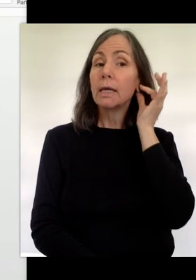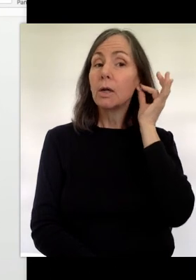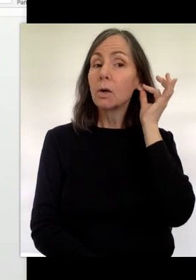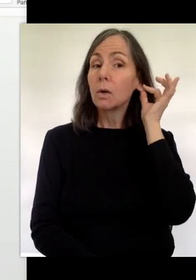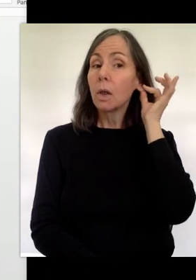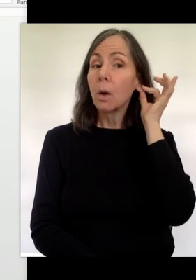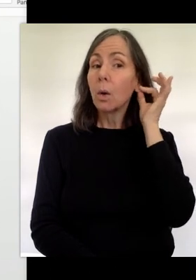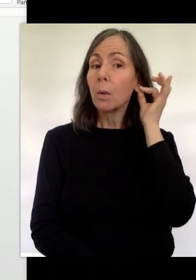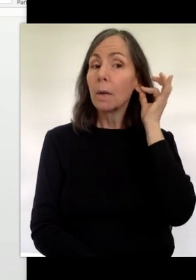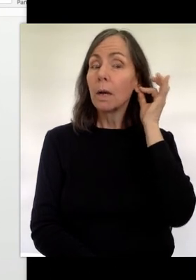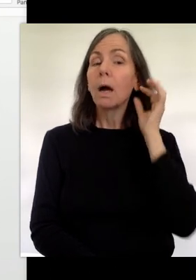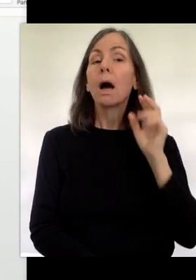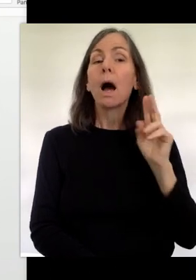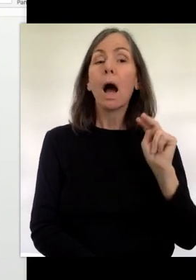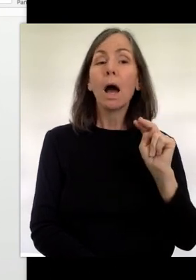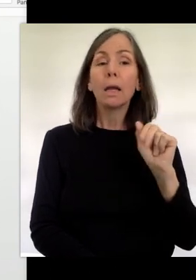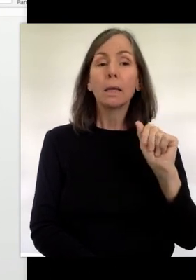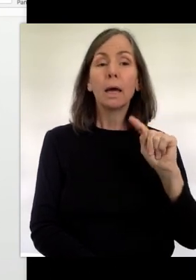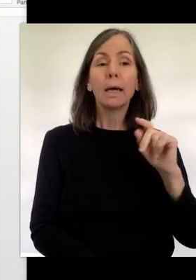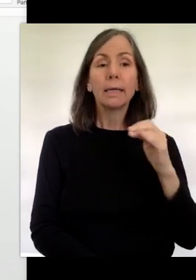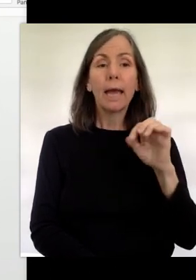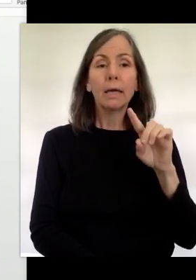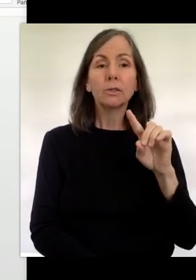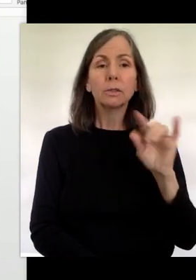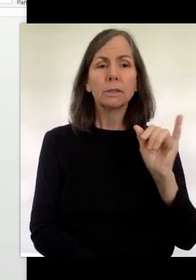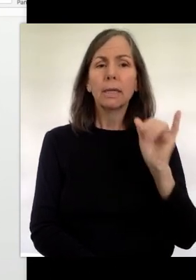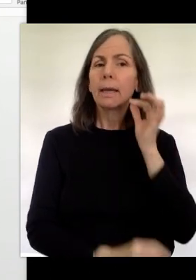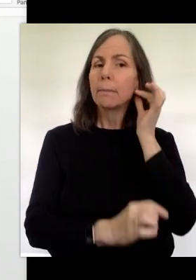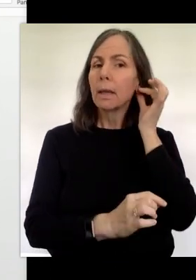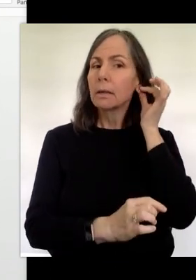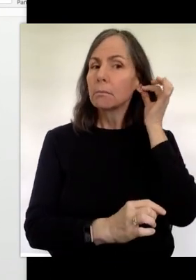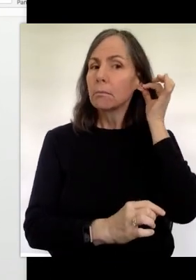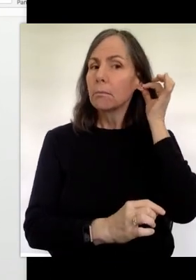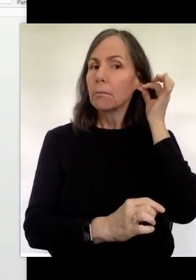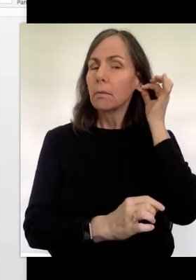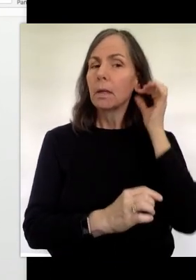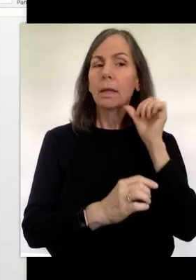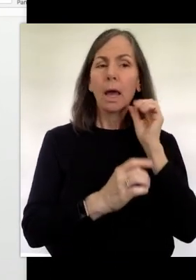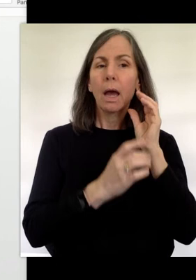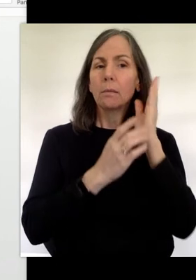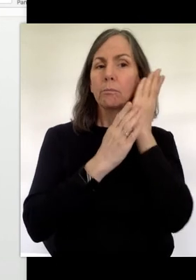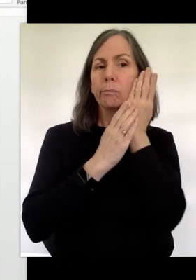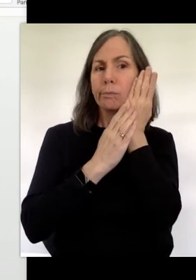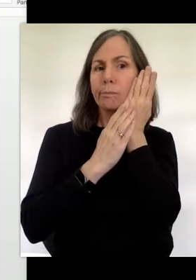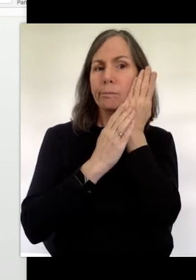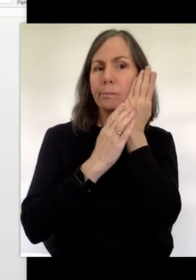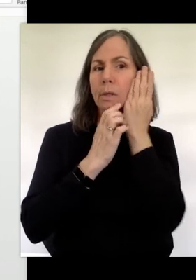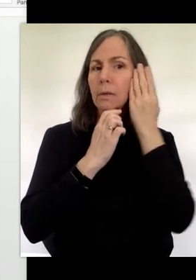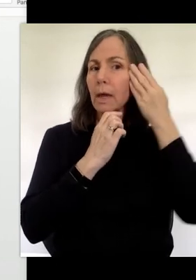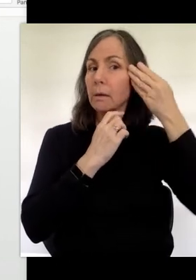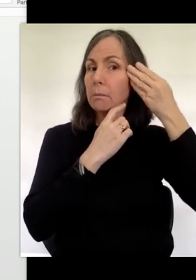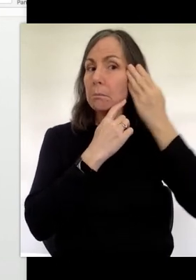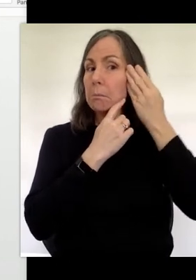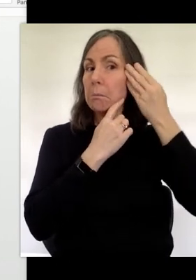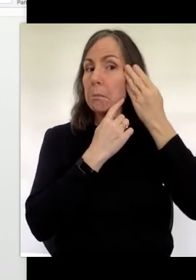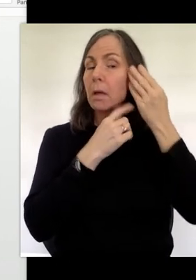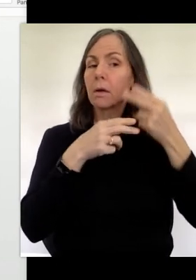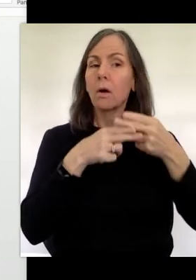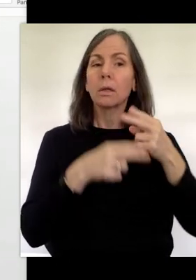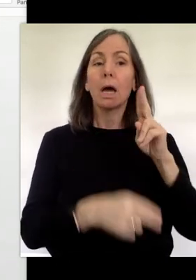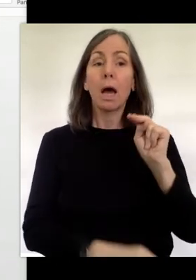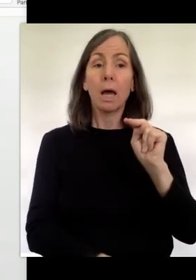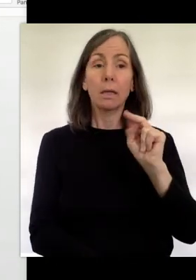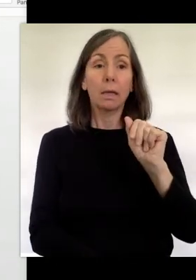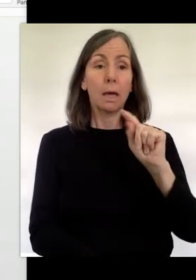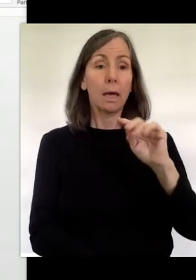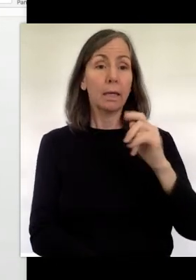E there so you can use E's for this example instead of B's. Complete a Punnett square for two